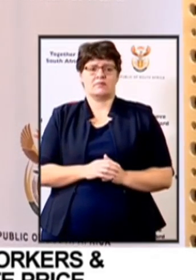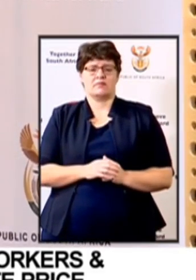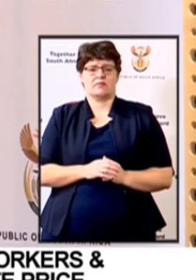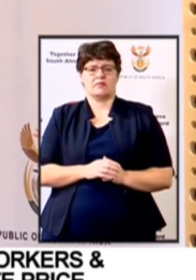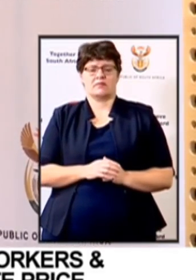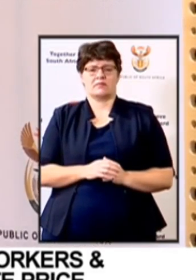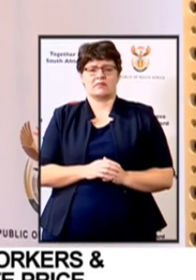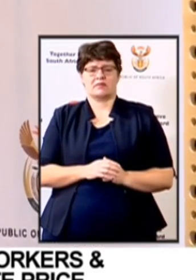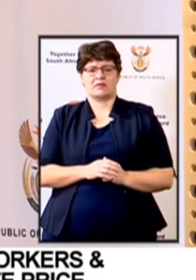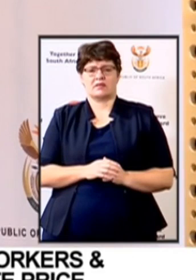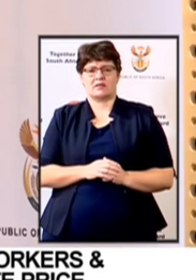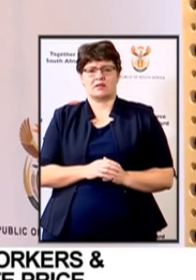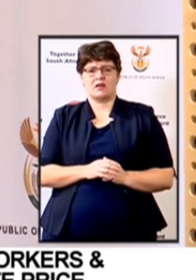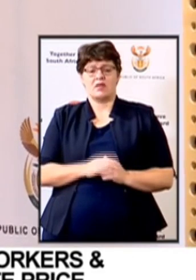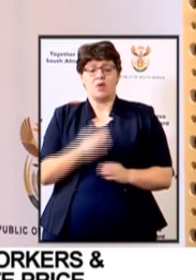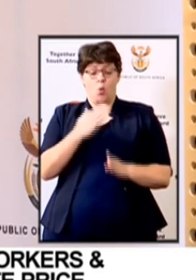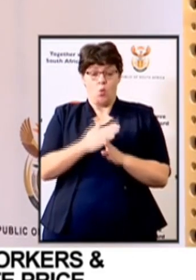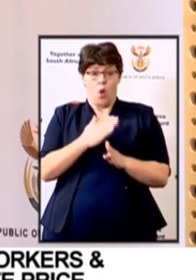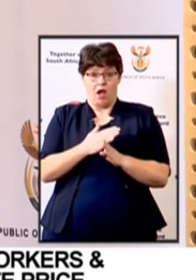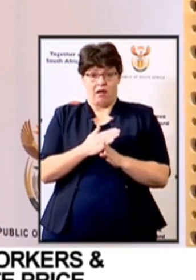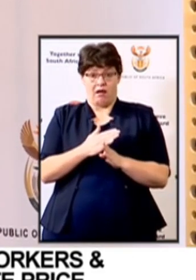The work that we are outlining,